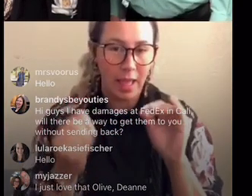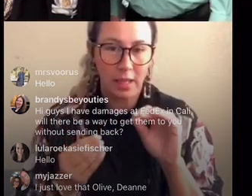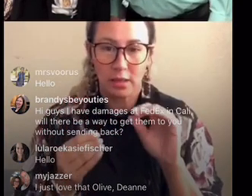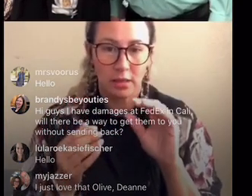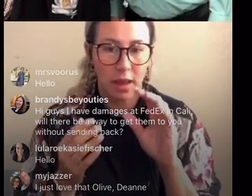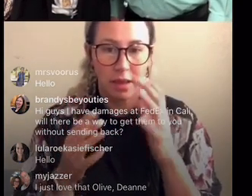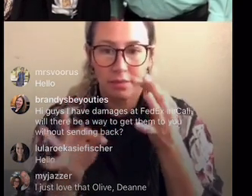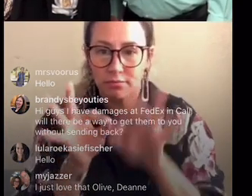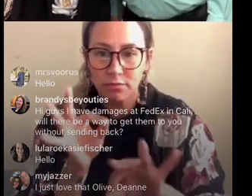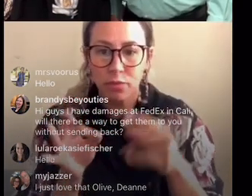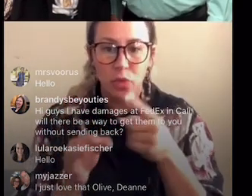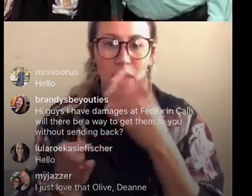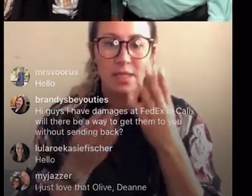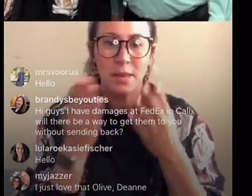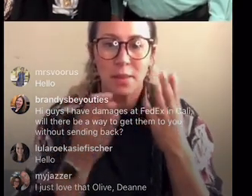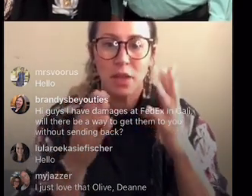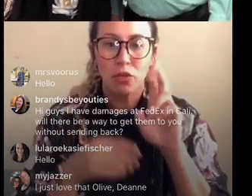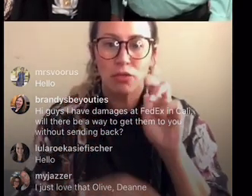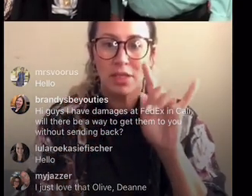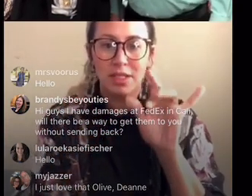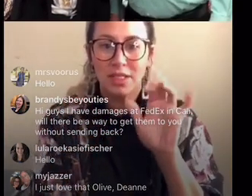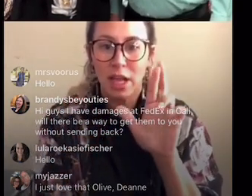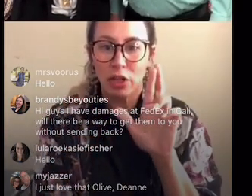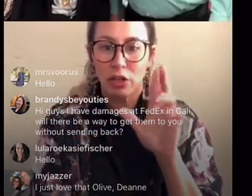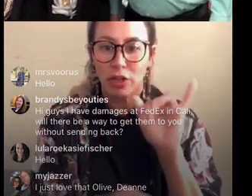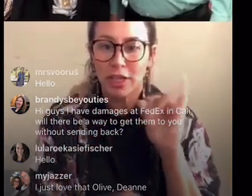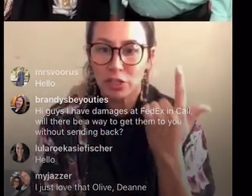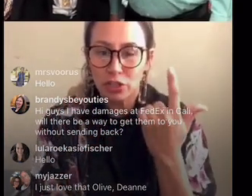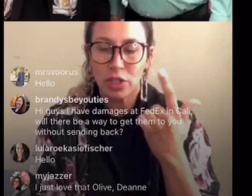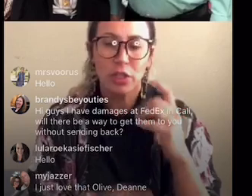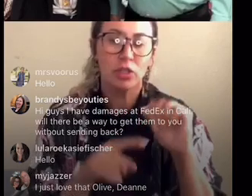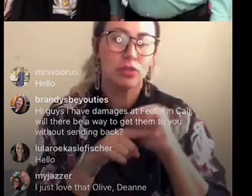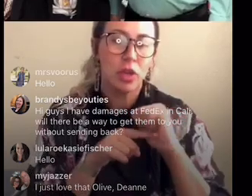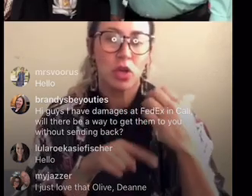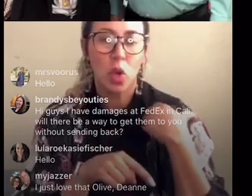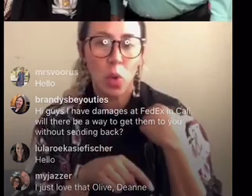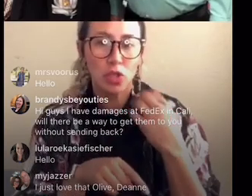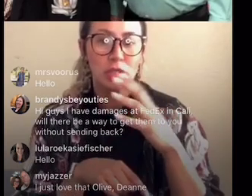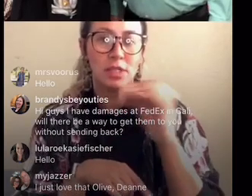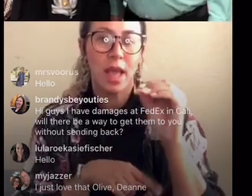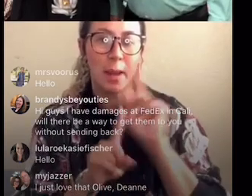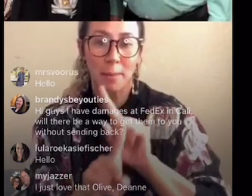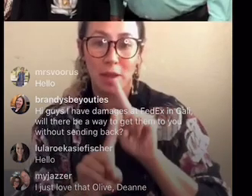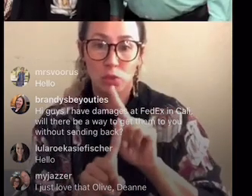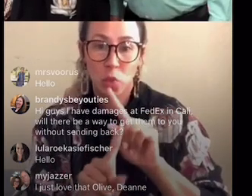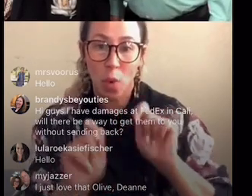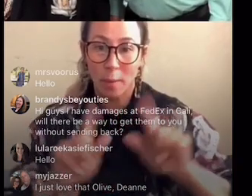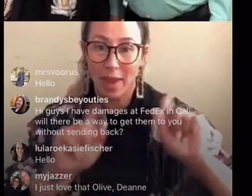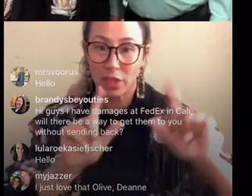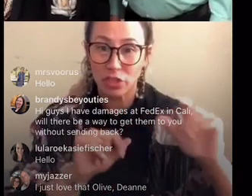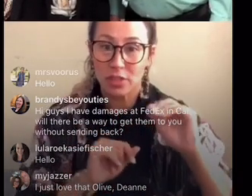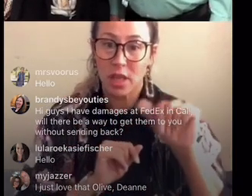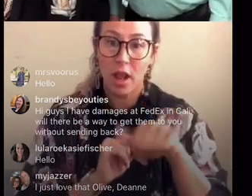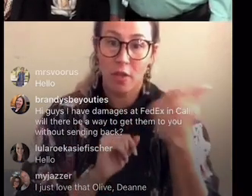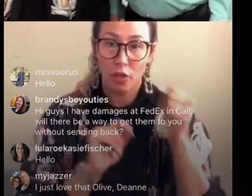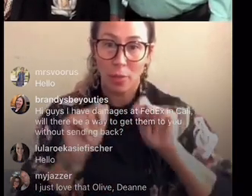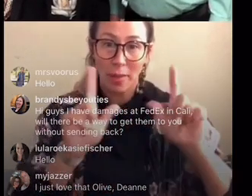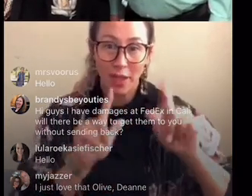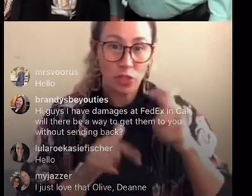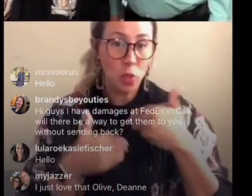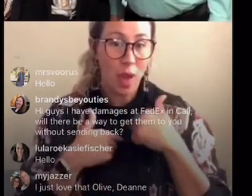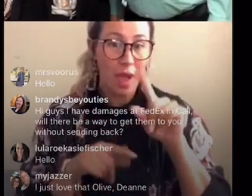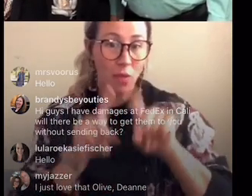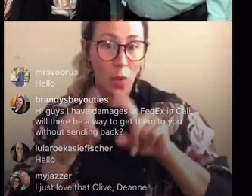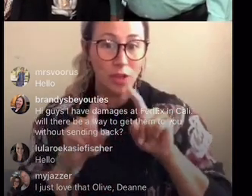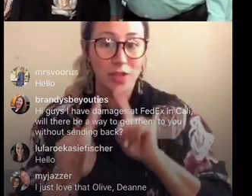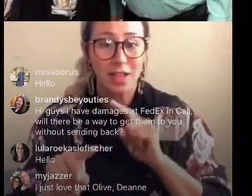submitted via retailer Instagram, trainers, coaches, mentor pages, and a couple of other pages. And so if you have Q&A here, we'll try